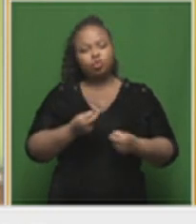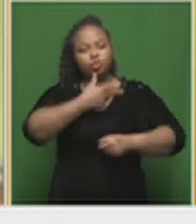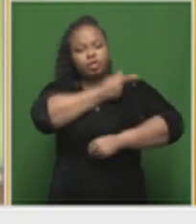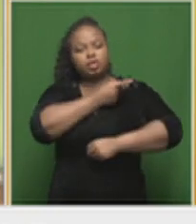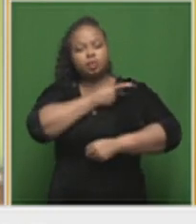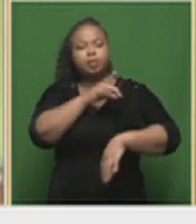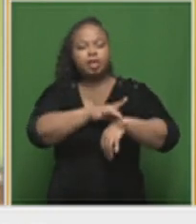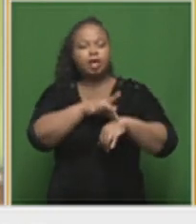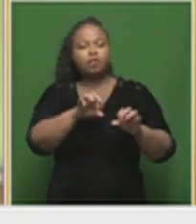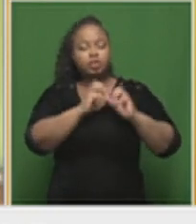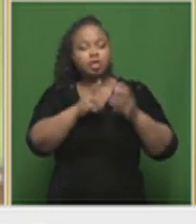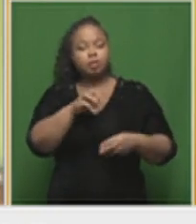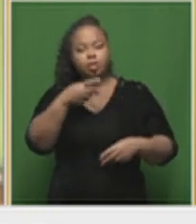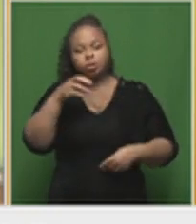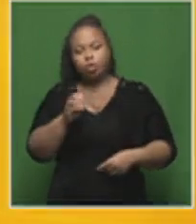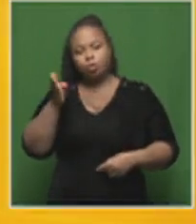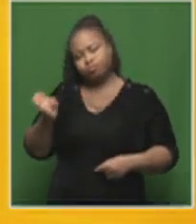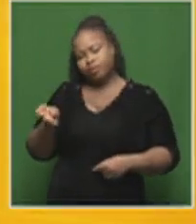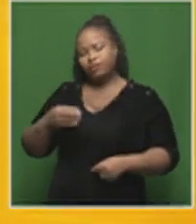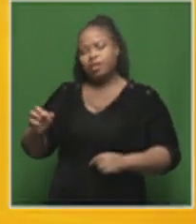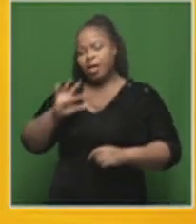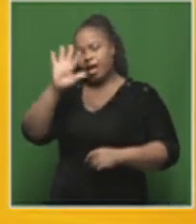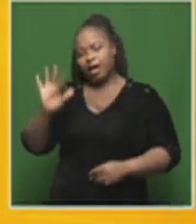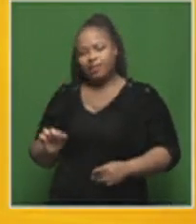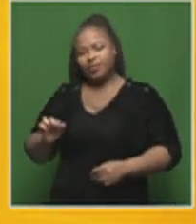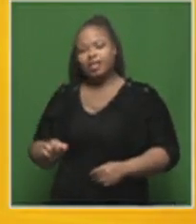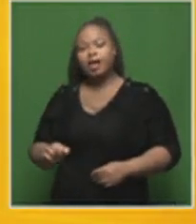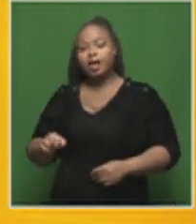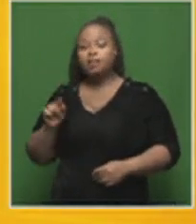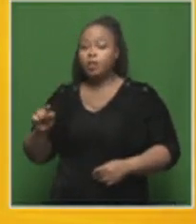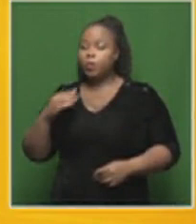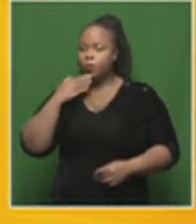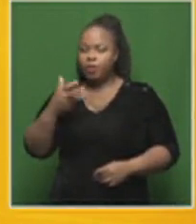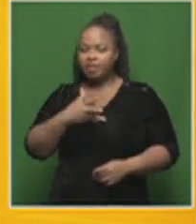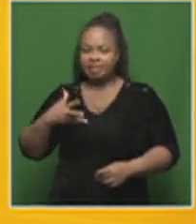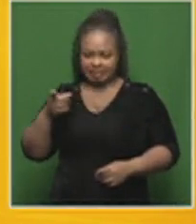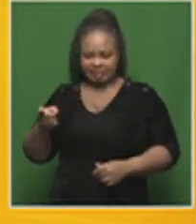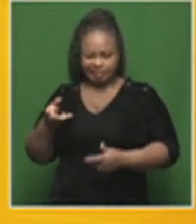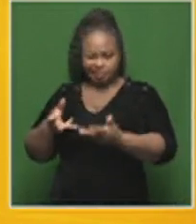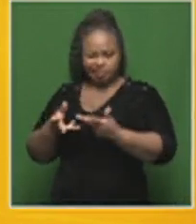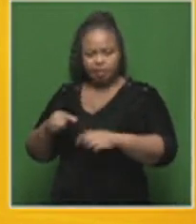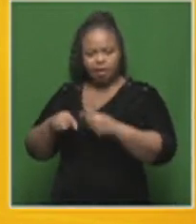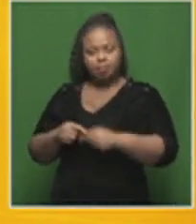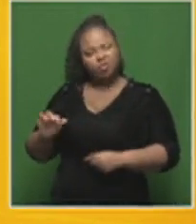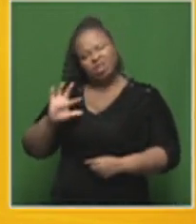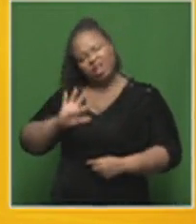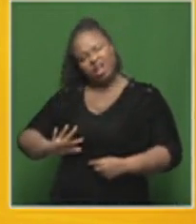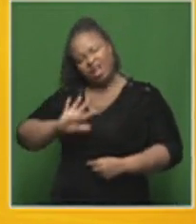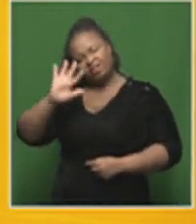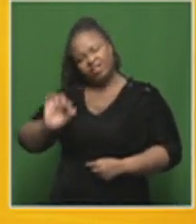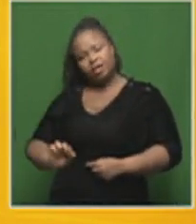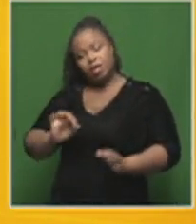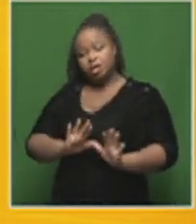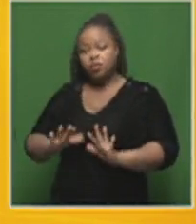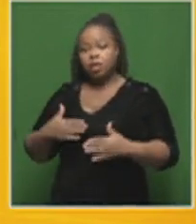Introduction Medical Officer at the World Health Organization's Regional Office for Africa, talking to us there about the state of African